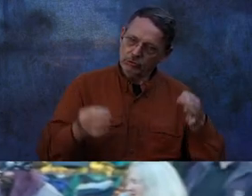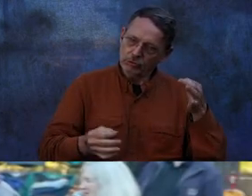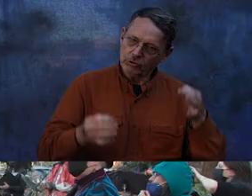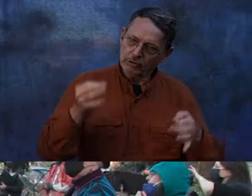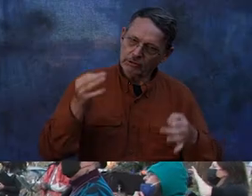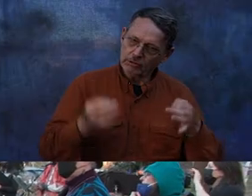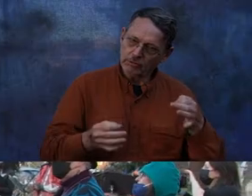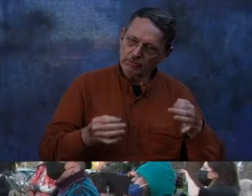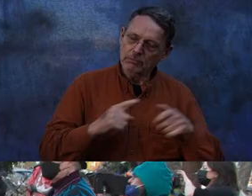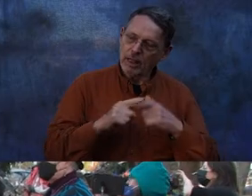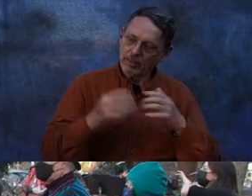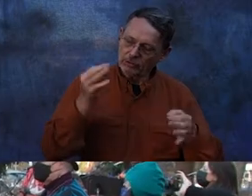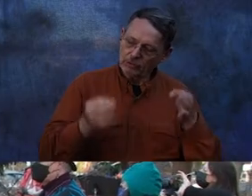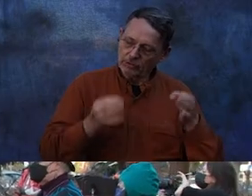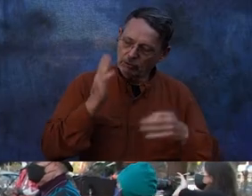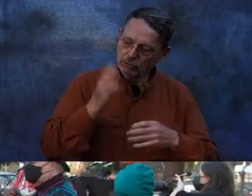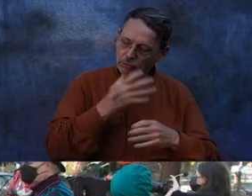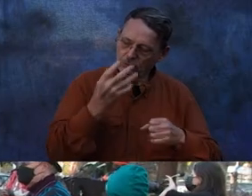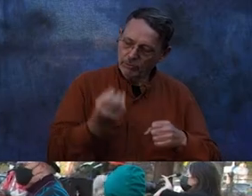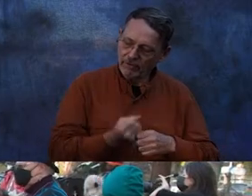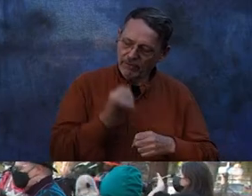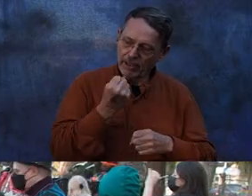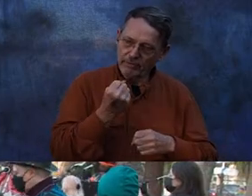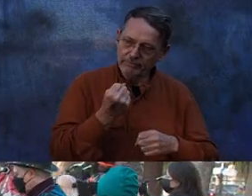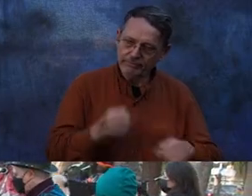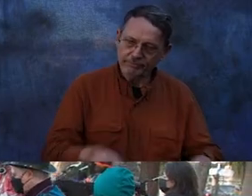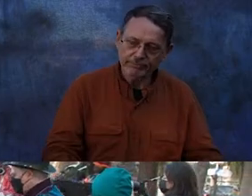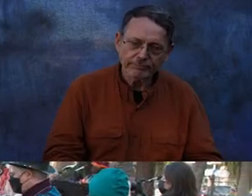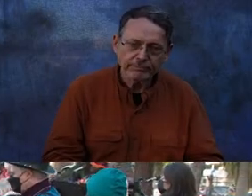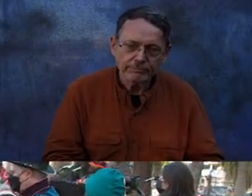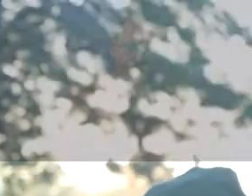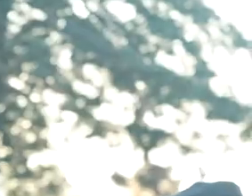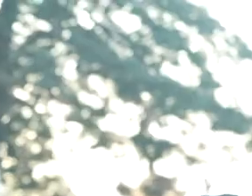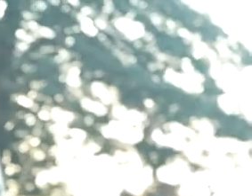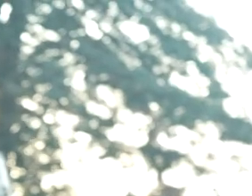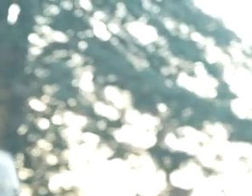justice. So that justice will prevail.